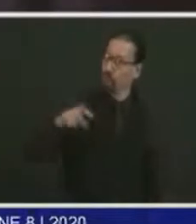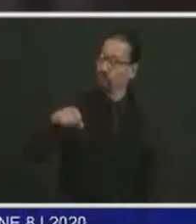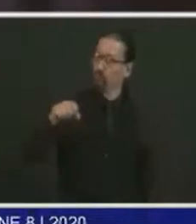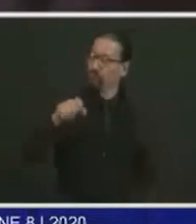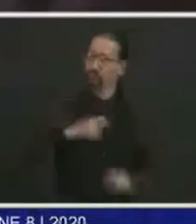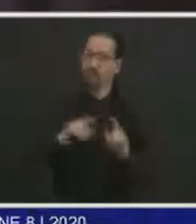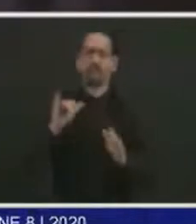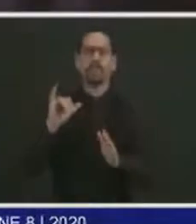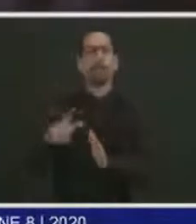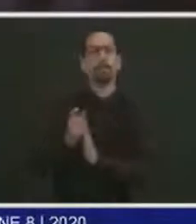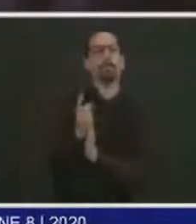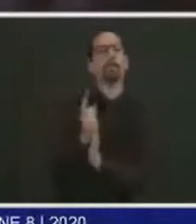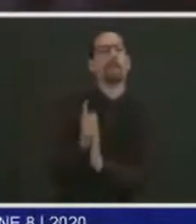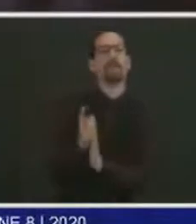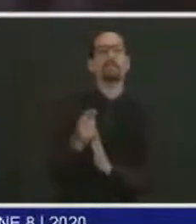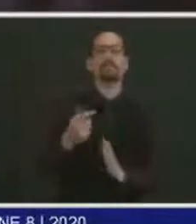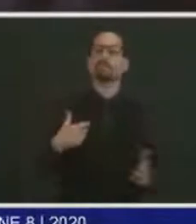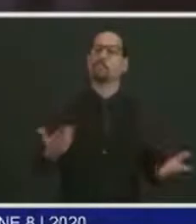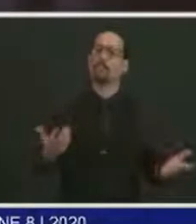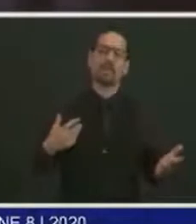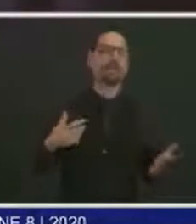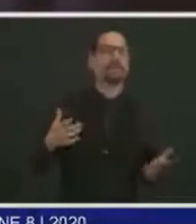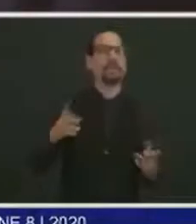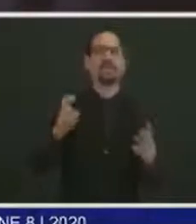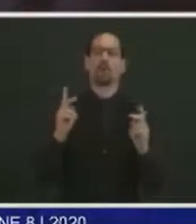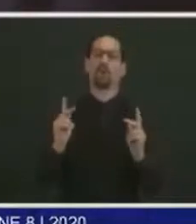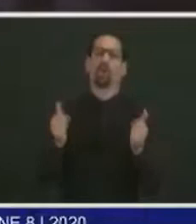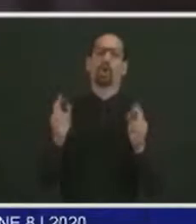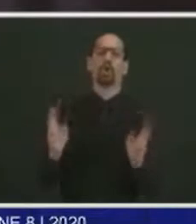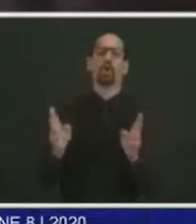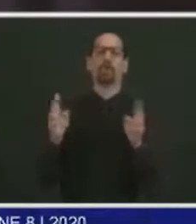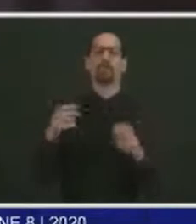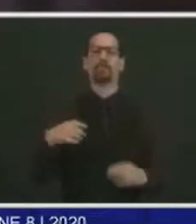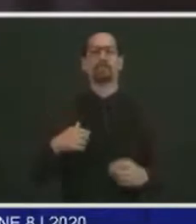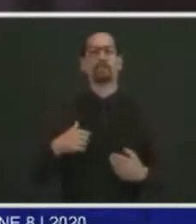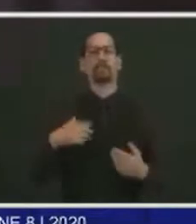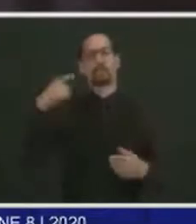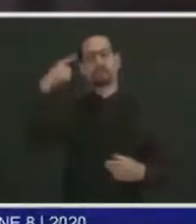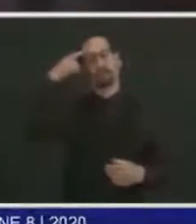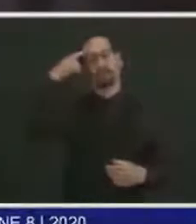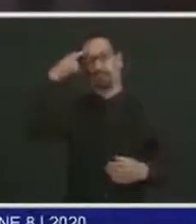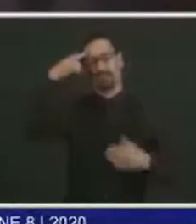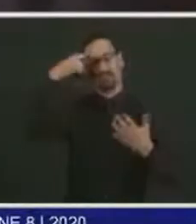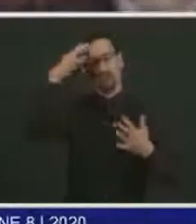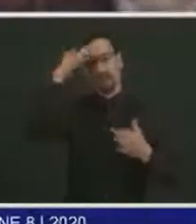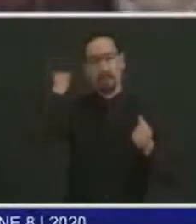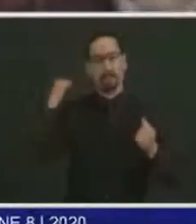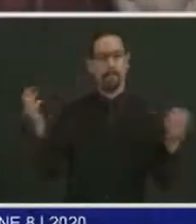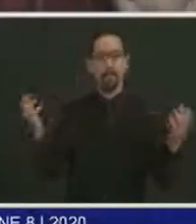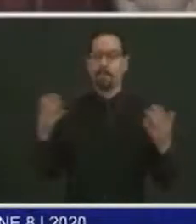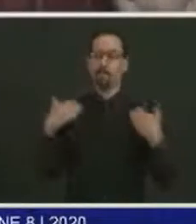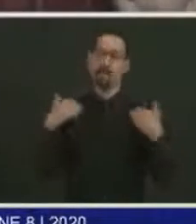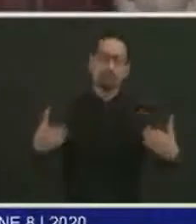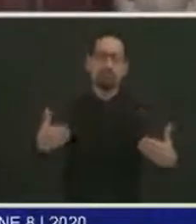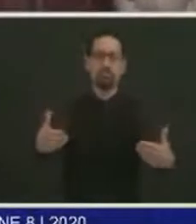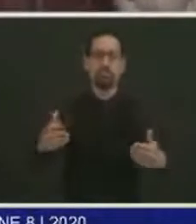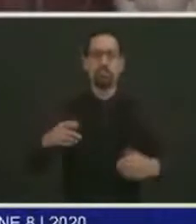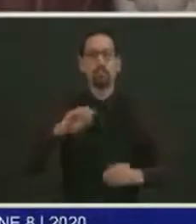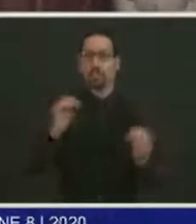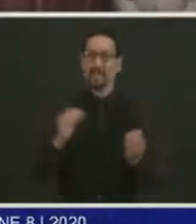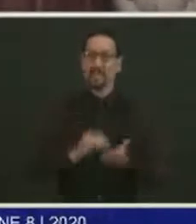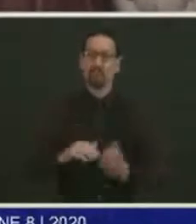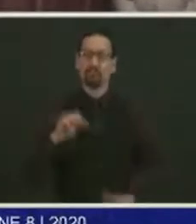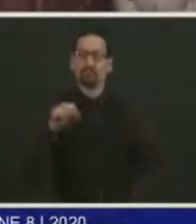moment of urgency, I forgot, and no excuse. To follow up on that,